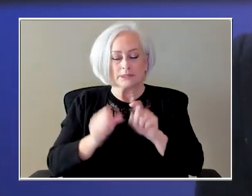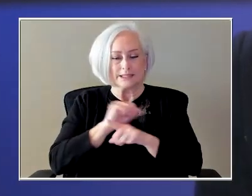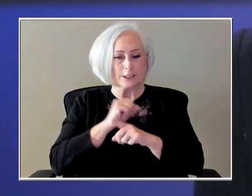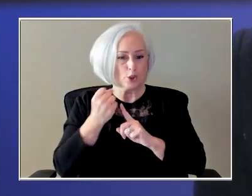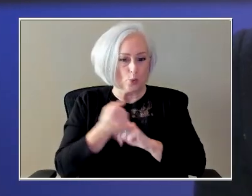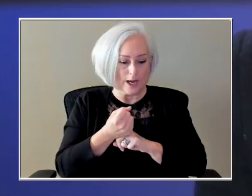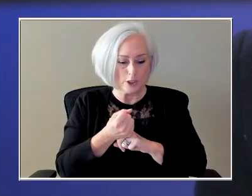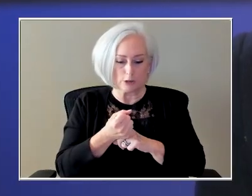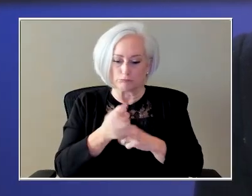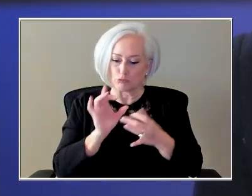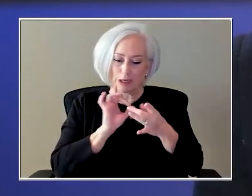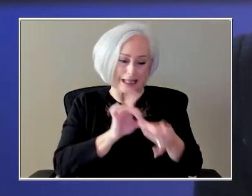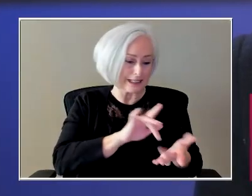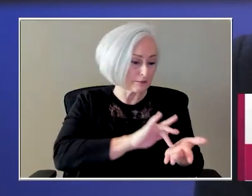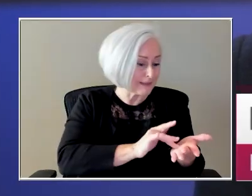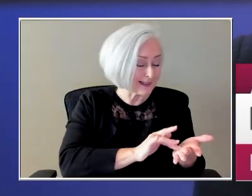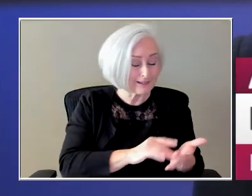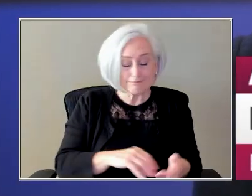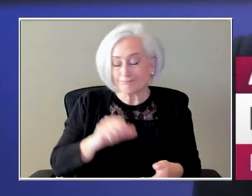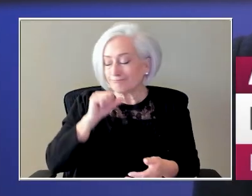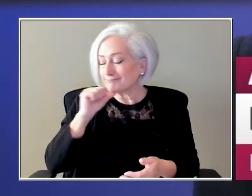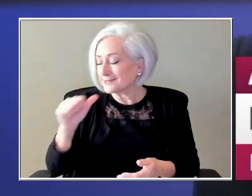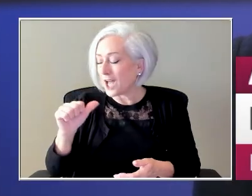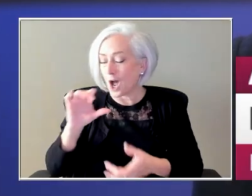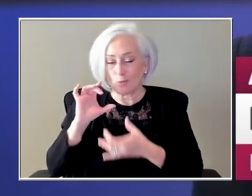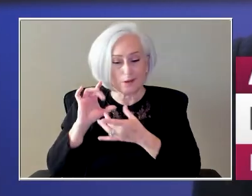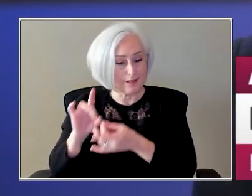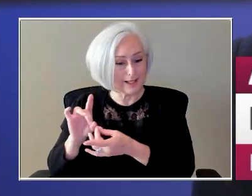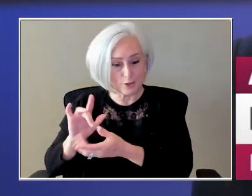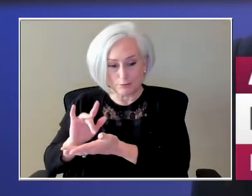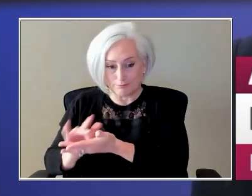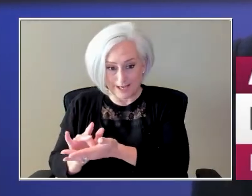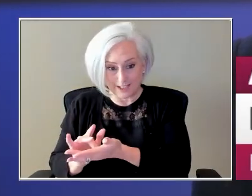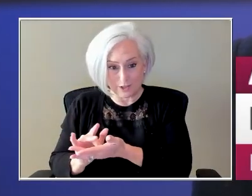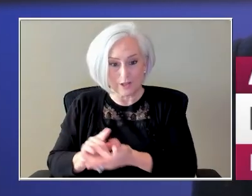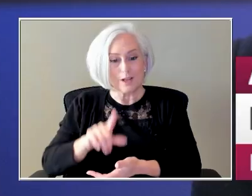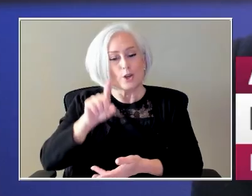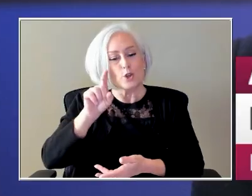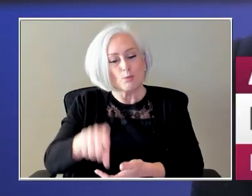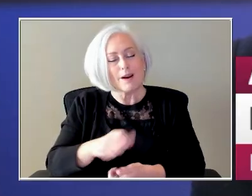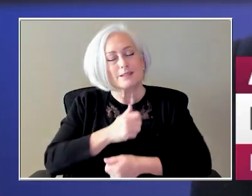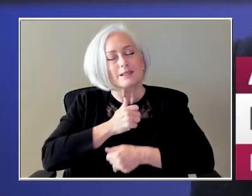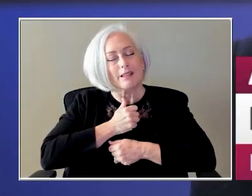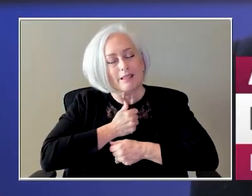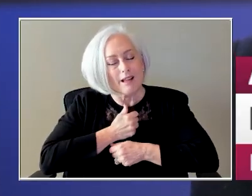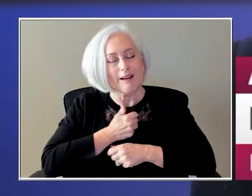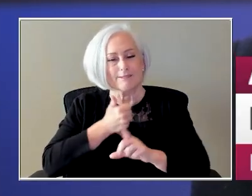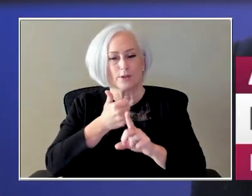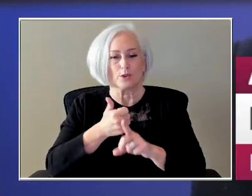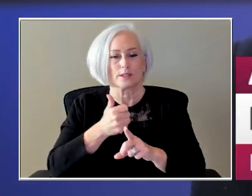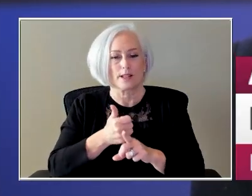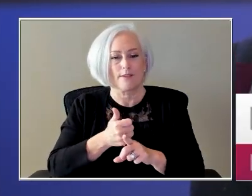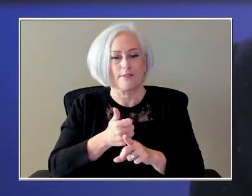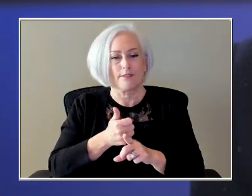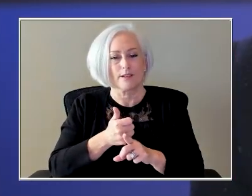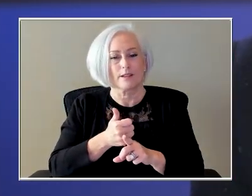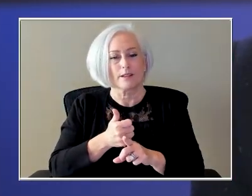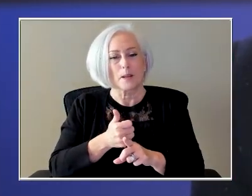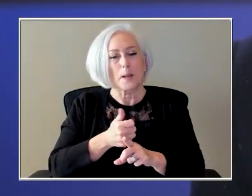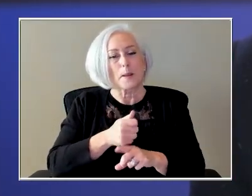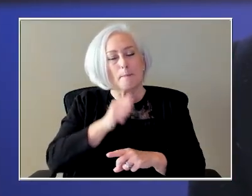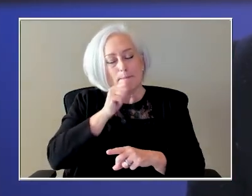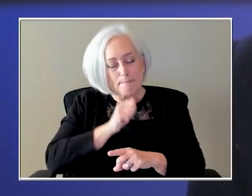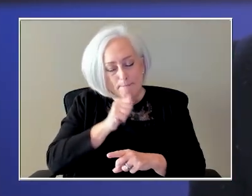non-medical, you have to be loving and patient with yourself in whatever a recovery process looks